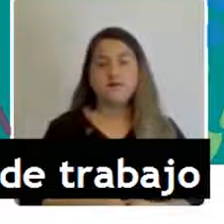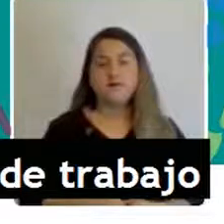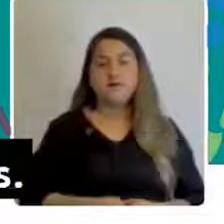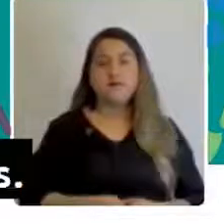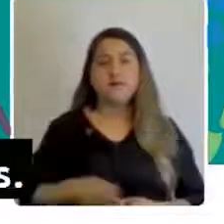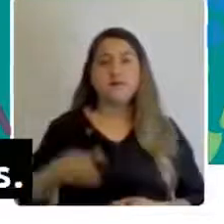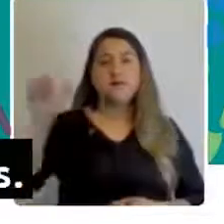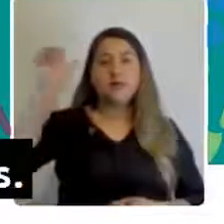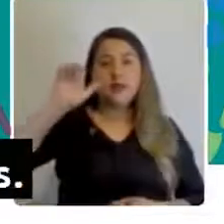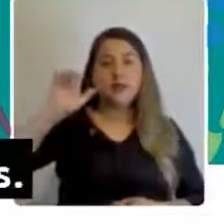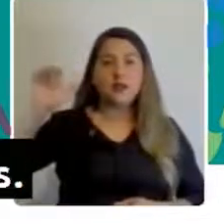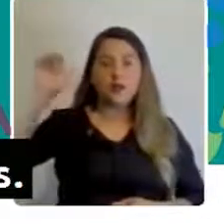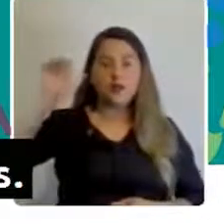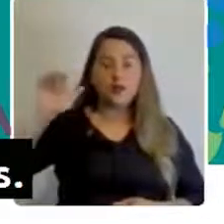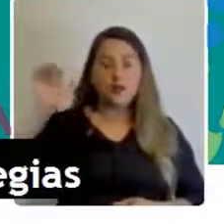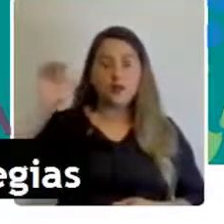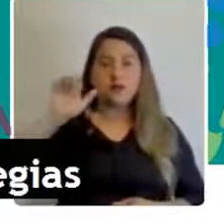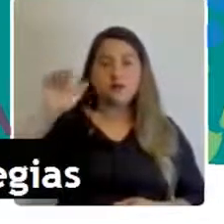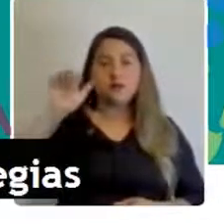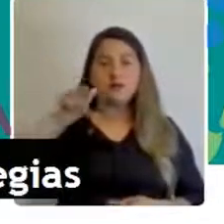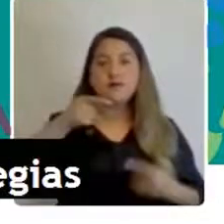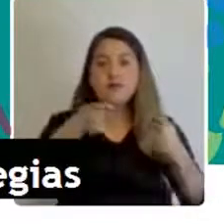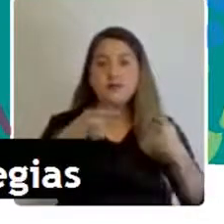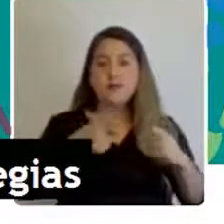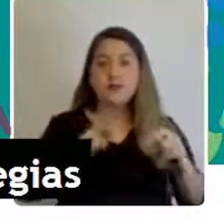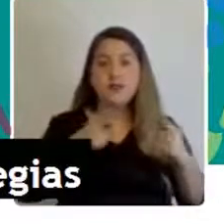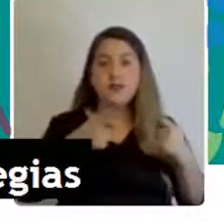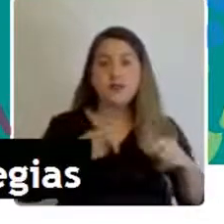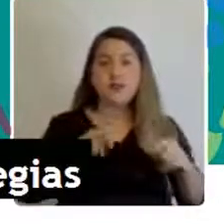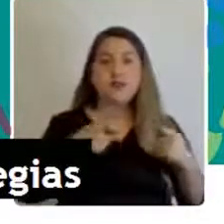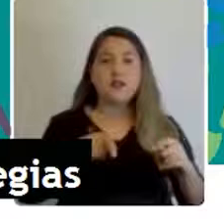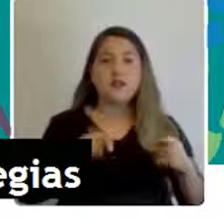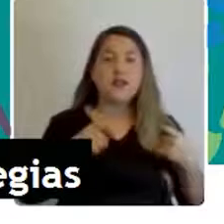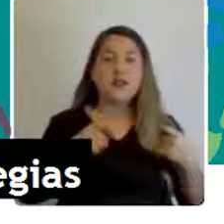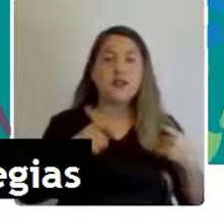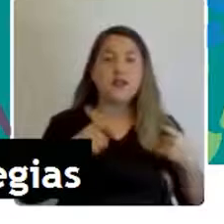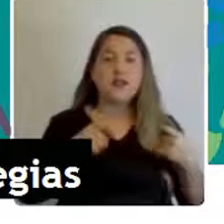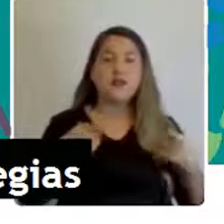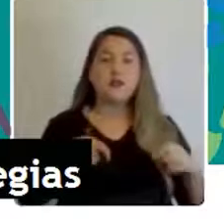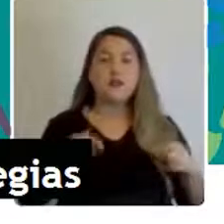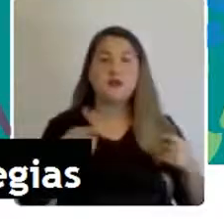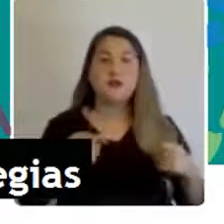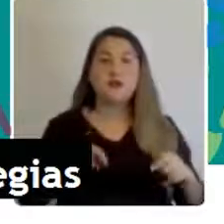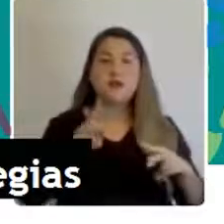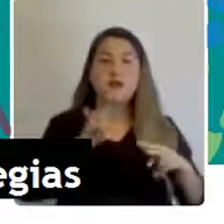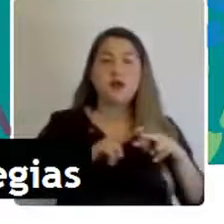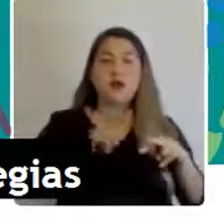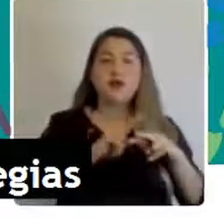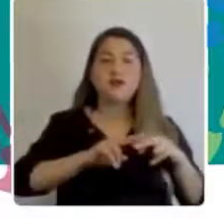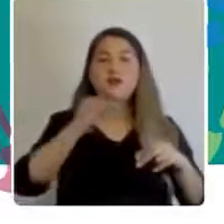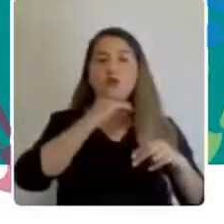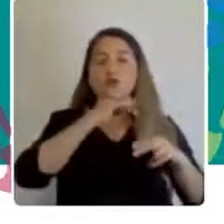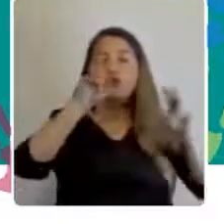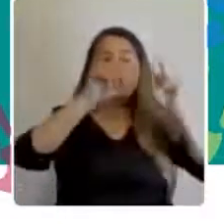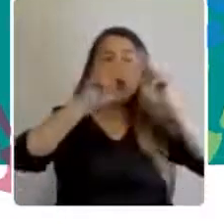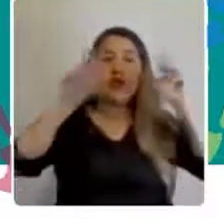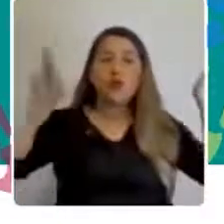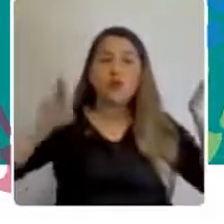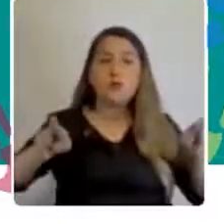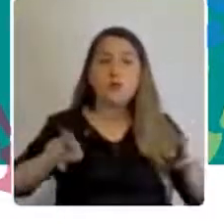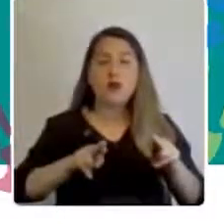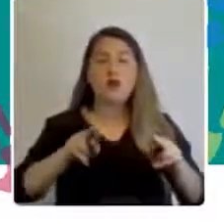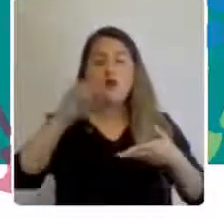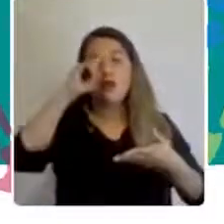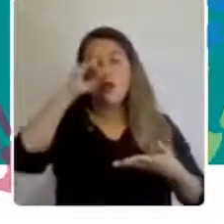building a framework on national plan. So you are asking about the procedure to build the national plans and strategies, right?